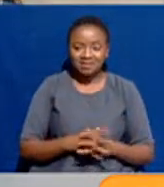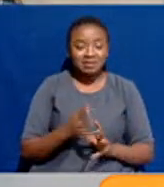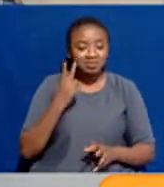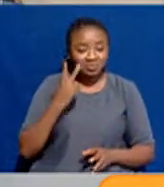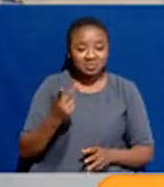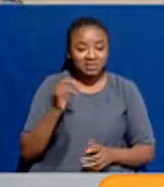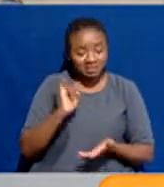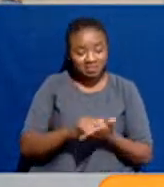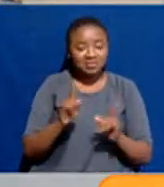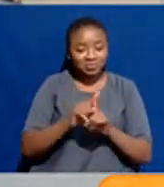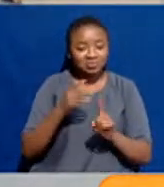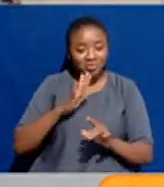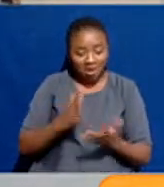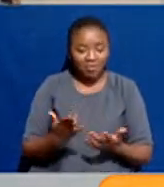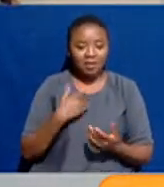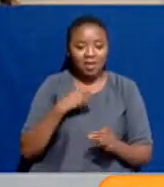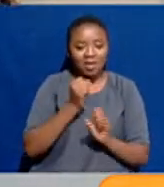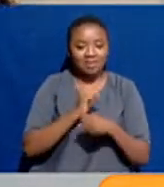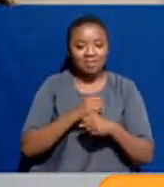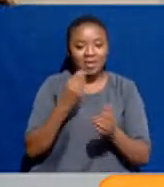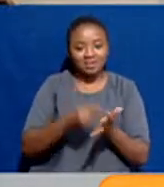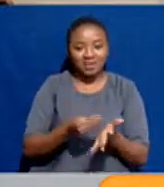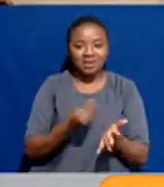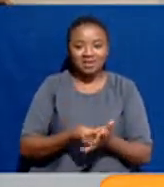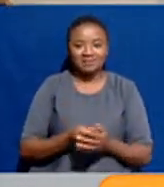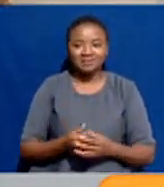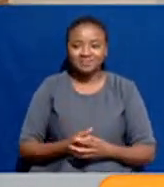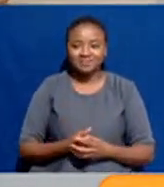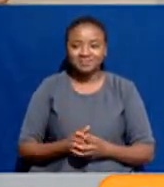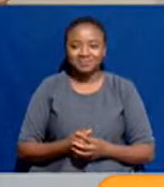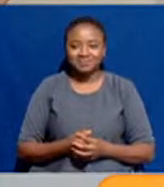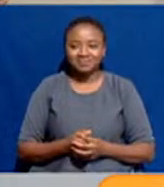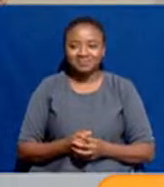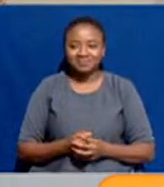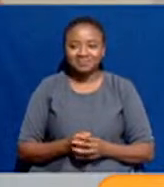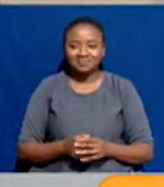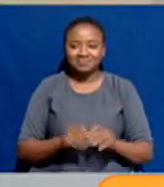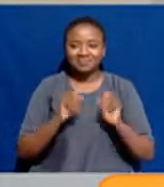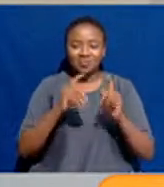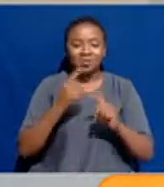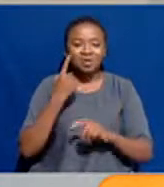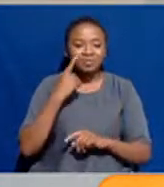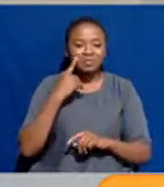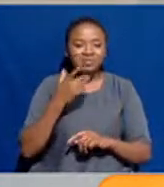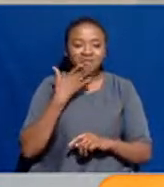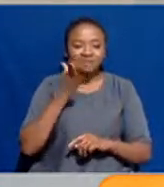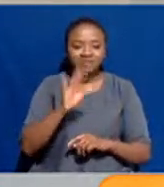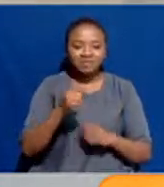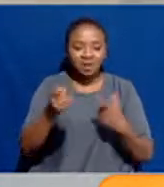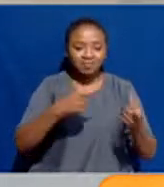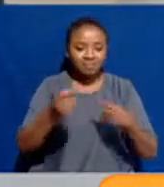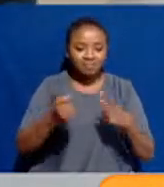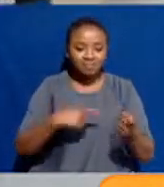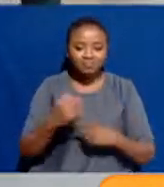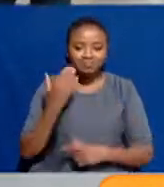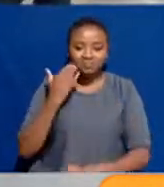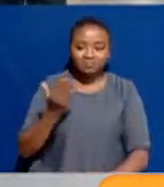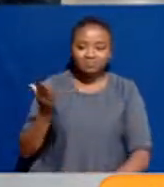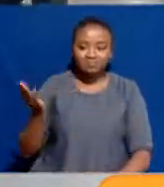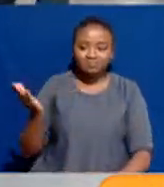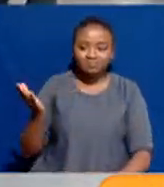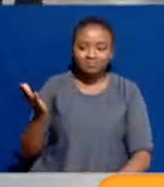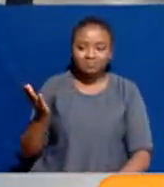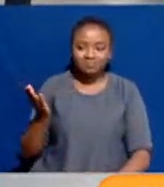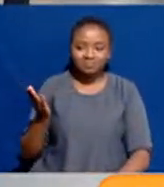hope my books. Well done, well done. We can't wait for yours. Let's get some feedback. There's been lots of feedback. Let's go to the magic wall, people. And where's the book? Where's